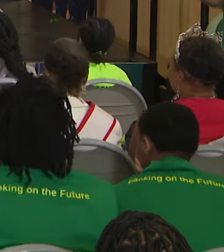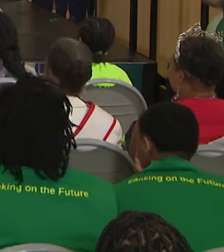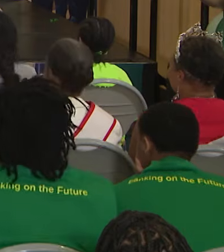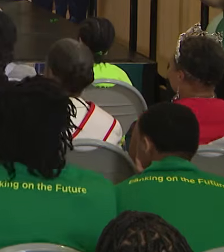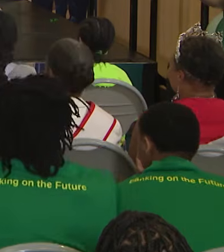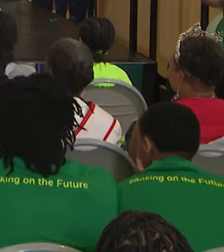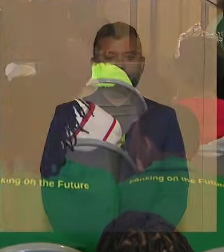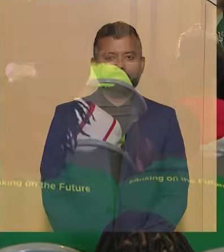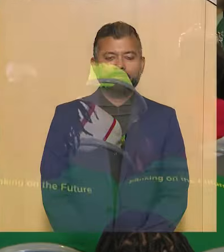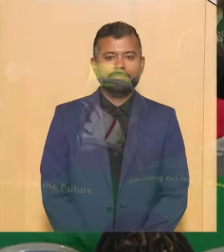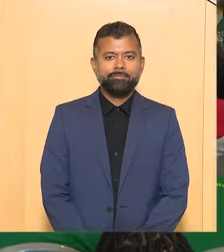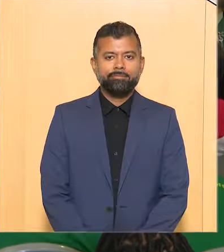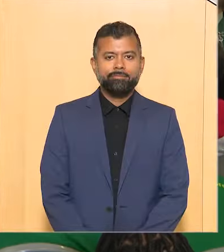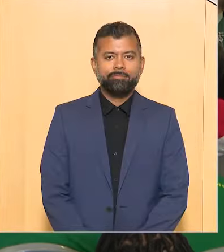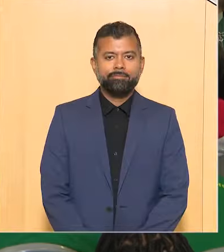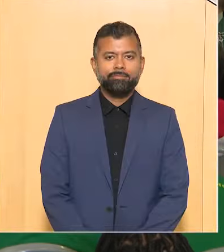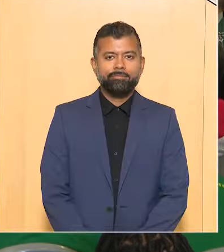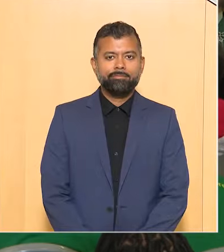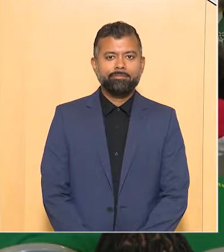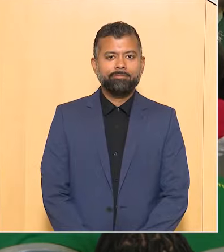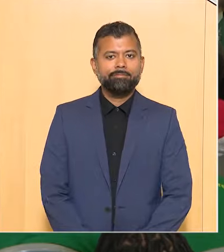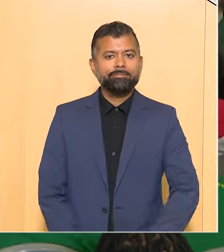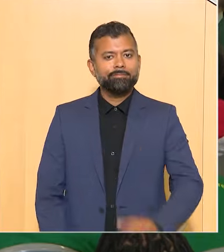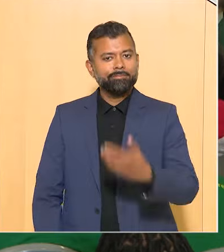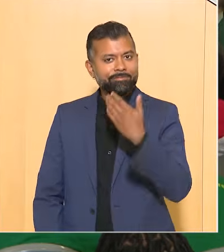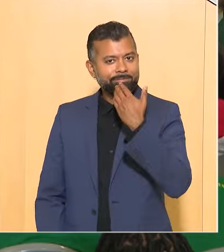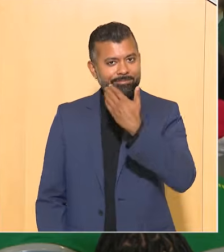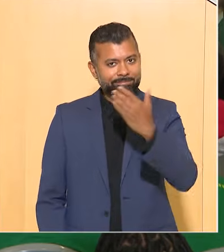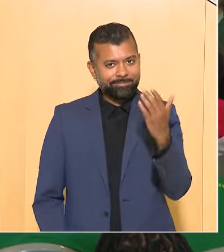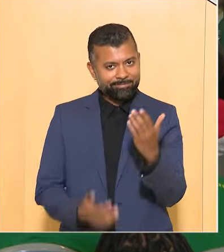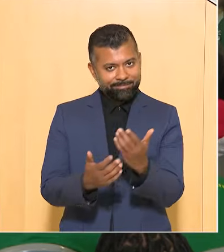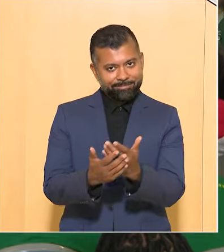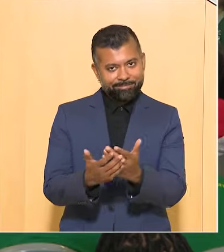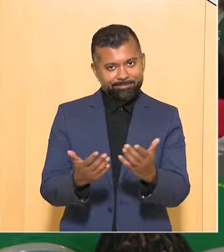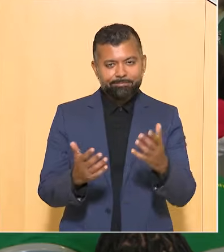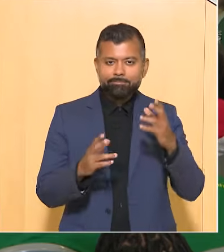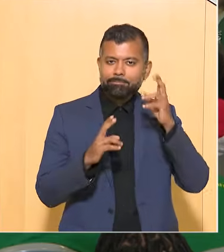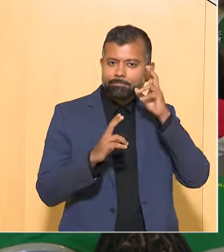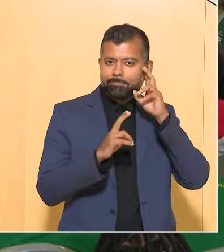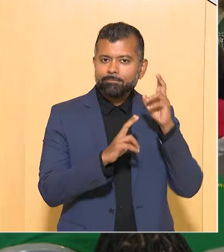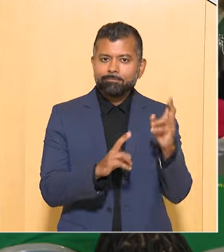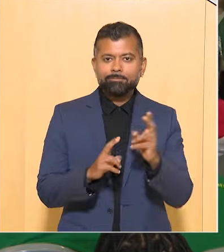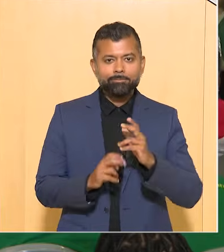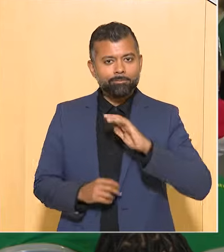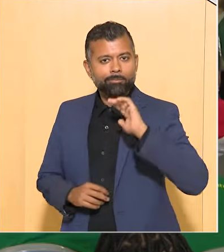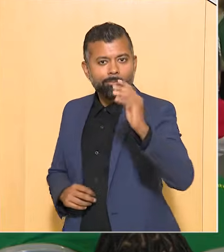Good morning, everyone. It is my great honor to welcome you all to the launch of the Marion Summer